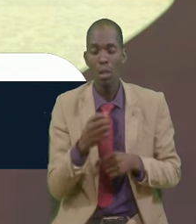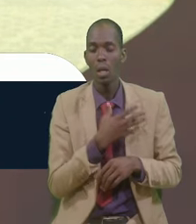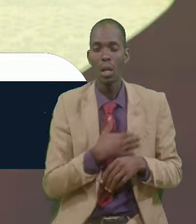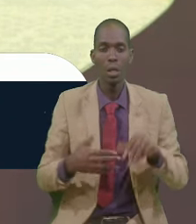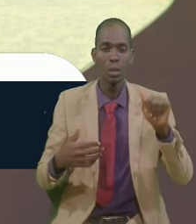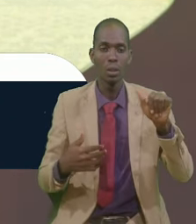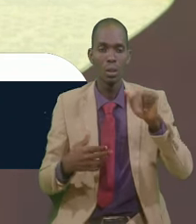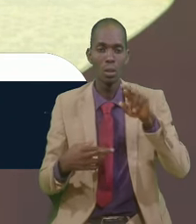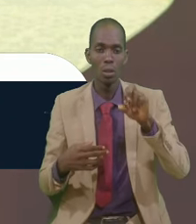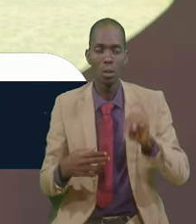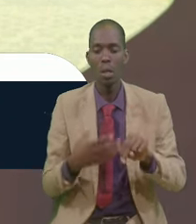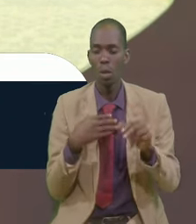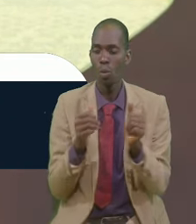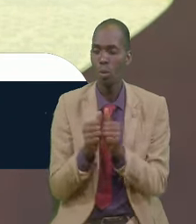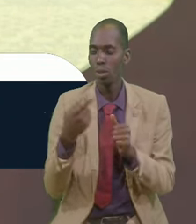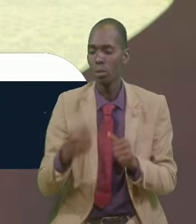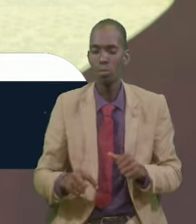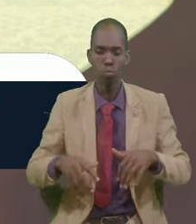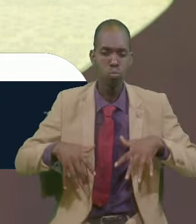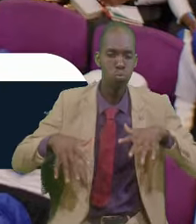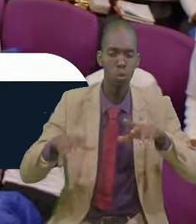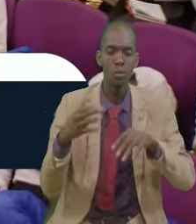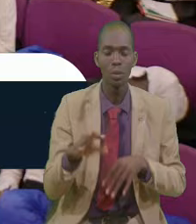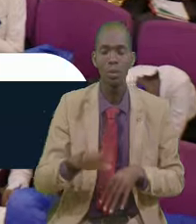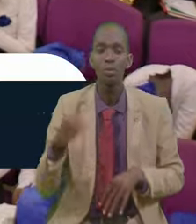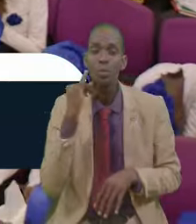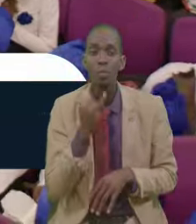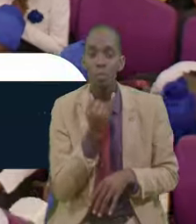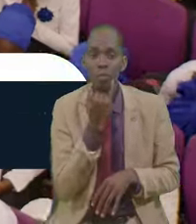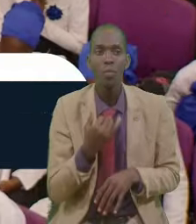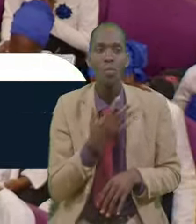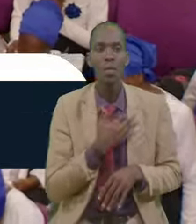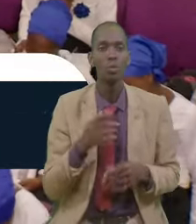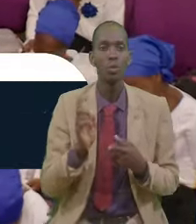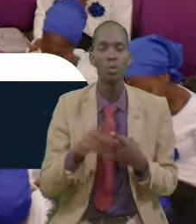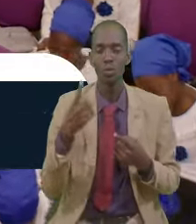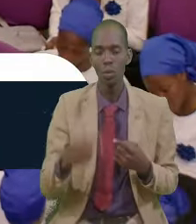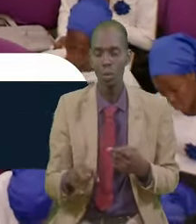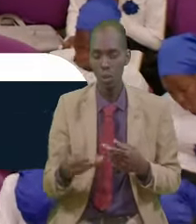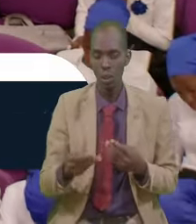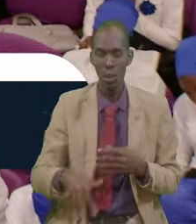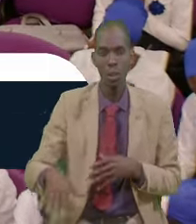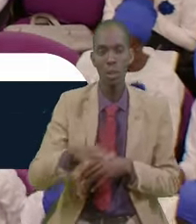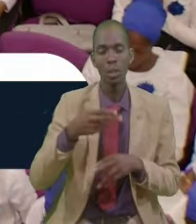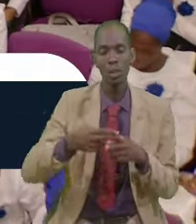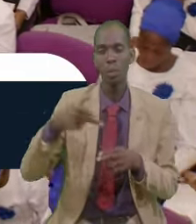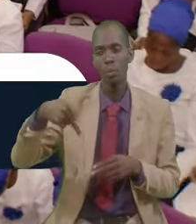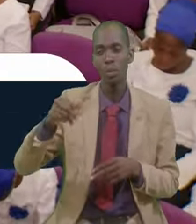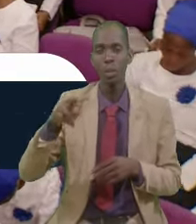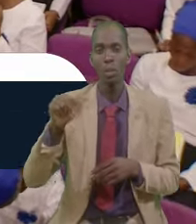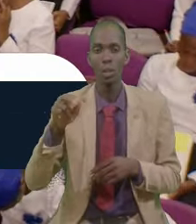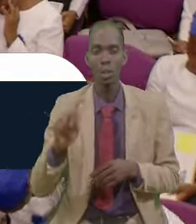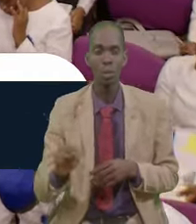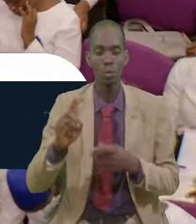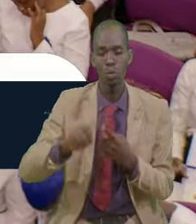congregation of the children of Israel unto the wilderness of Paran, to Kadesh. And they brought